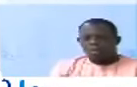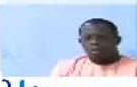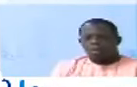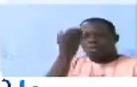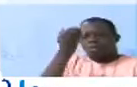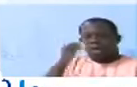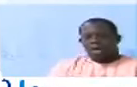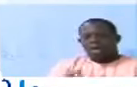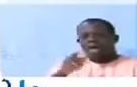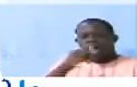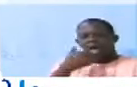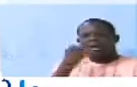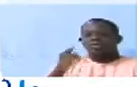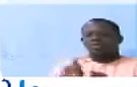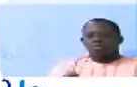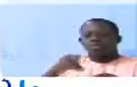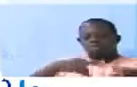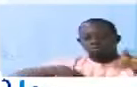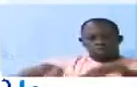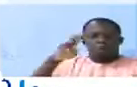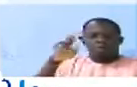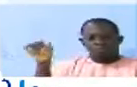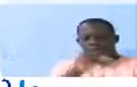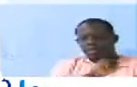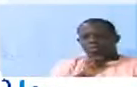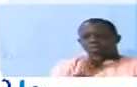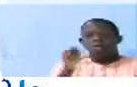back. And they were always having guns.